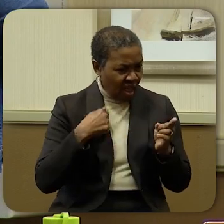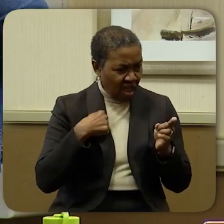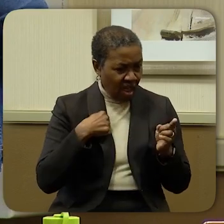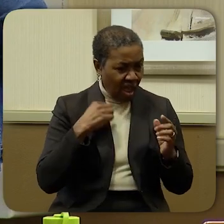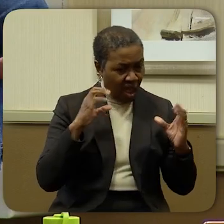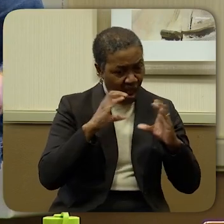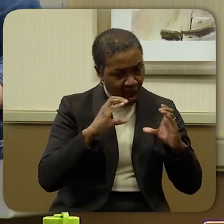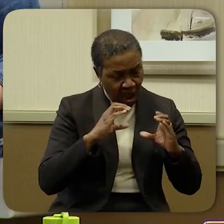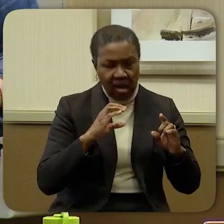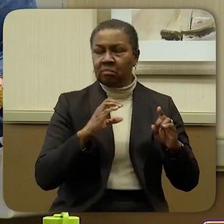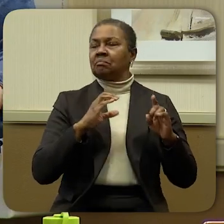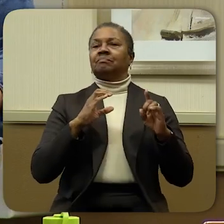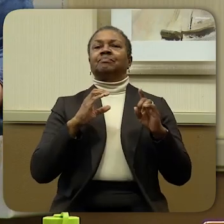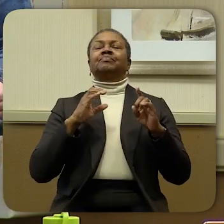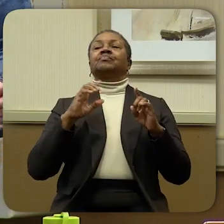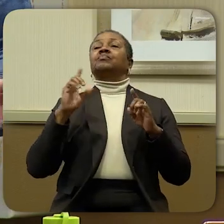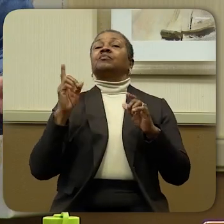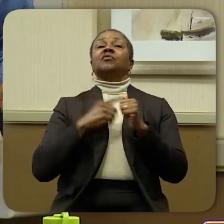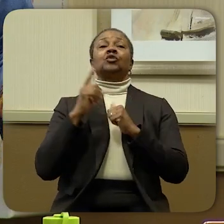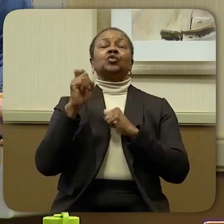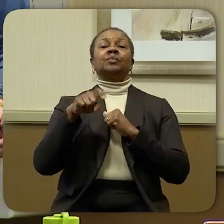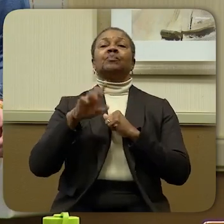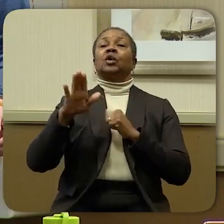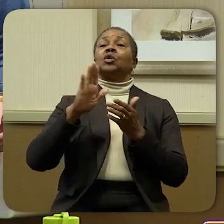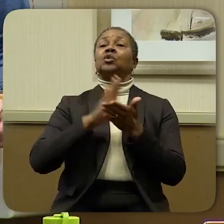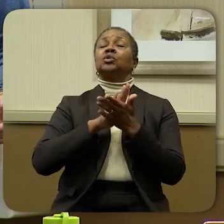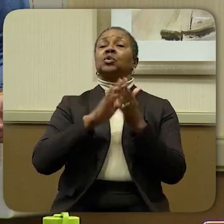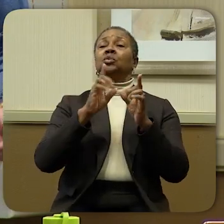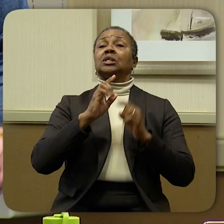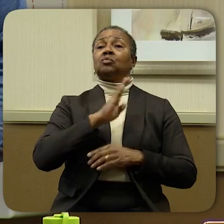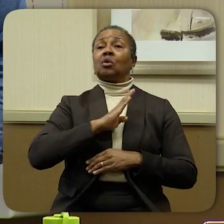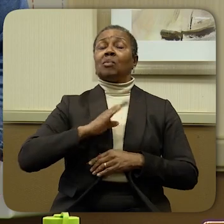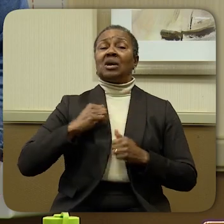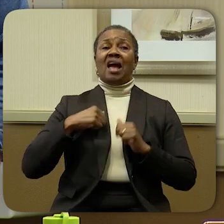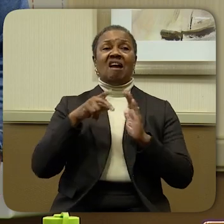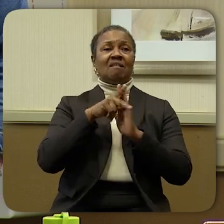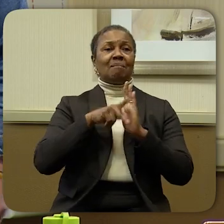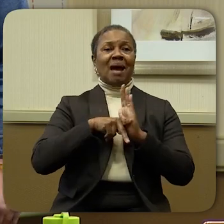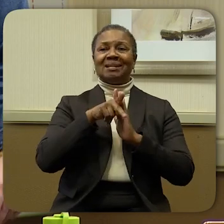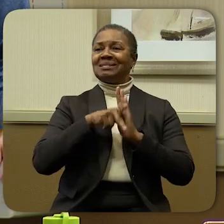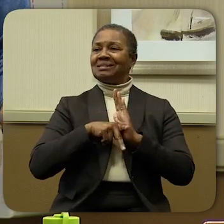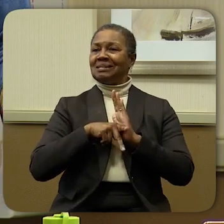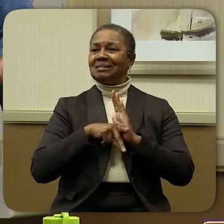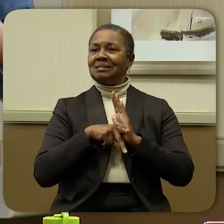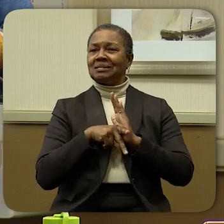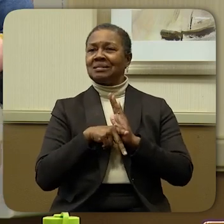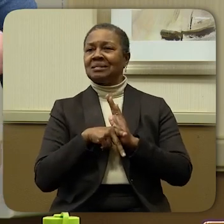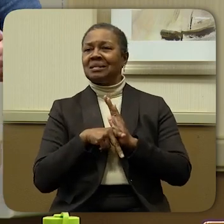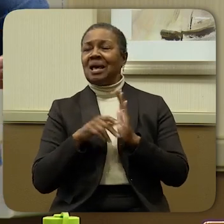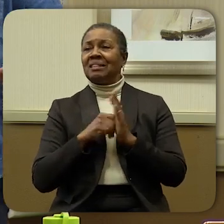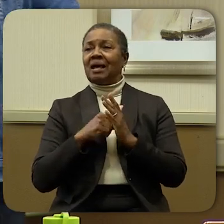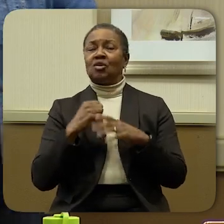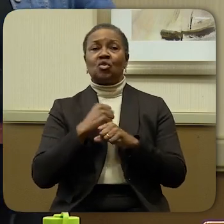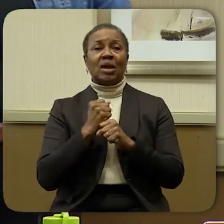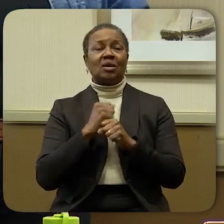first question was, does your school, district, or board have policies that are created or posted about